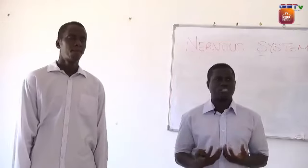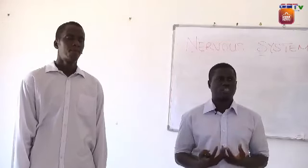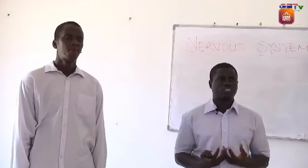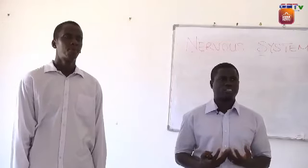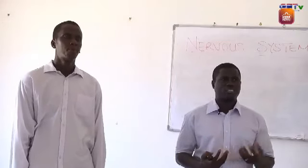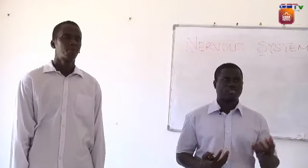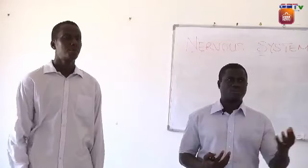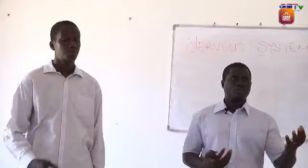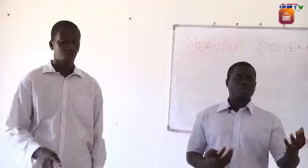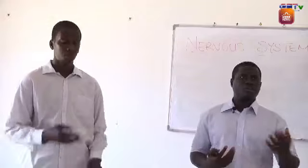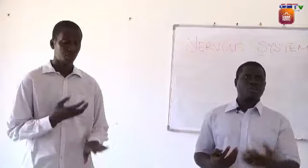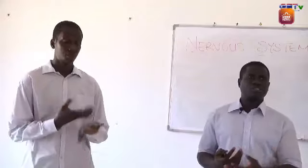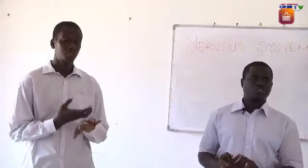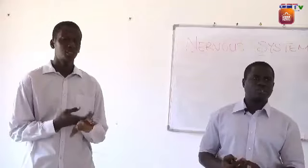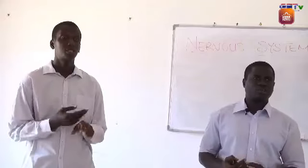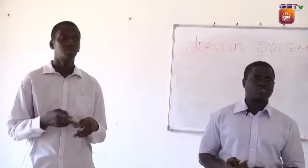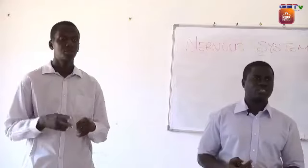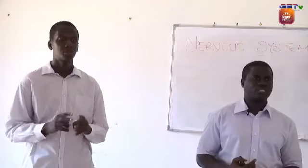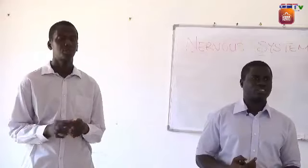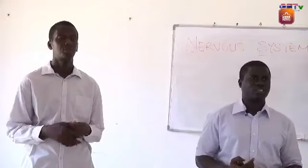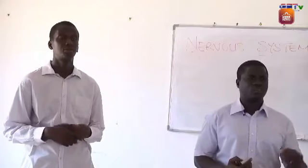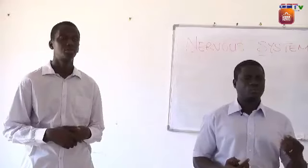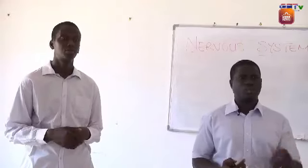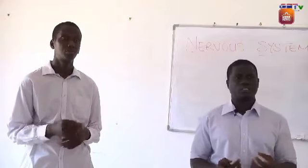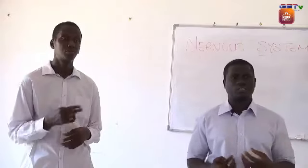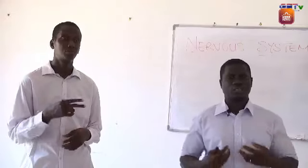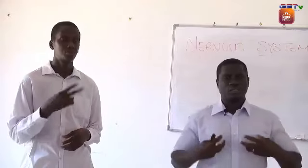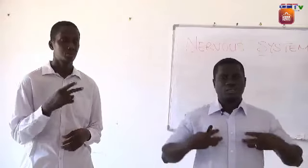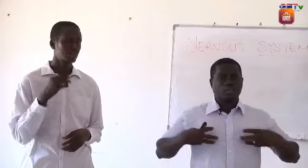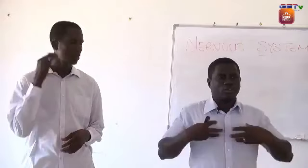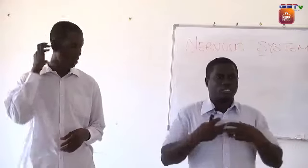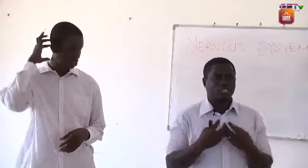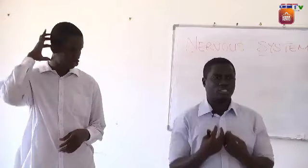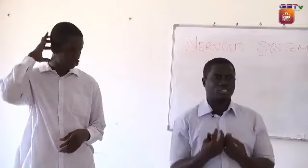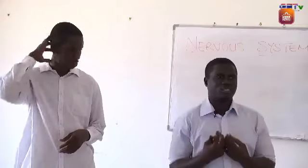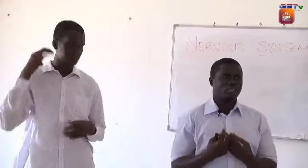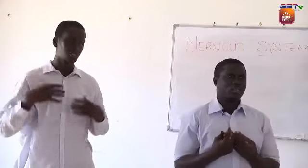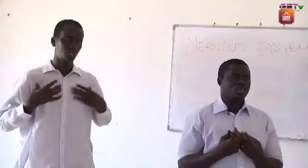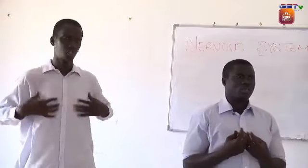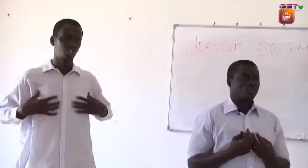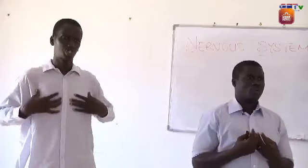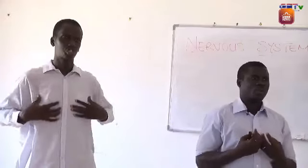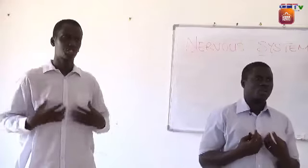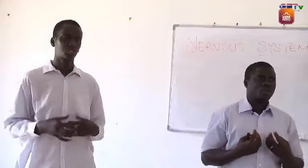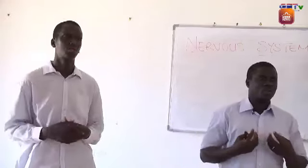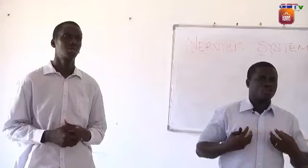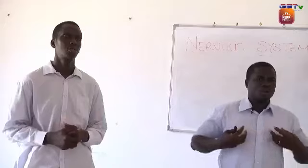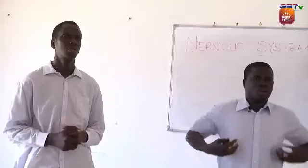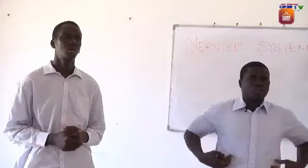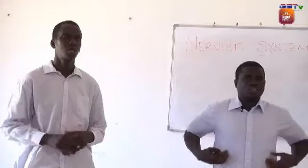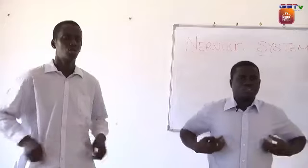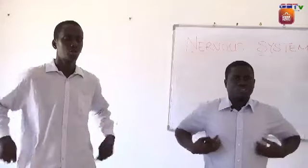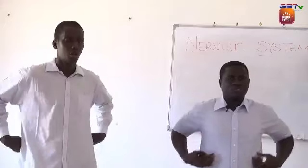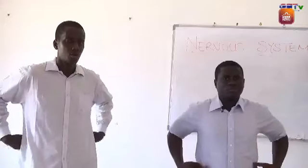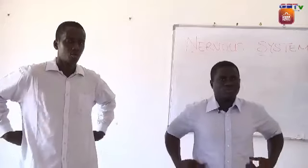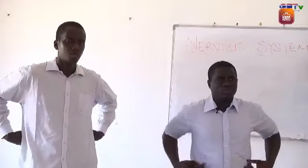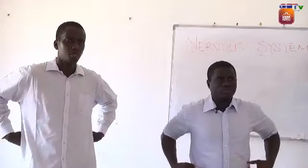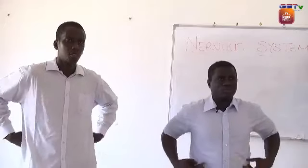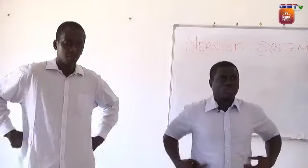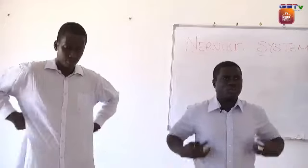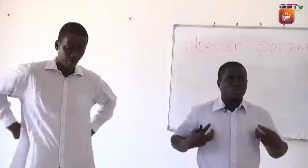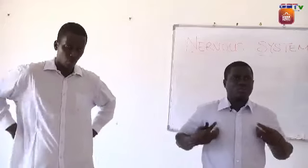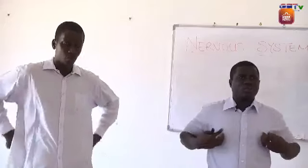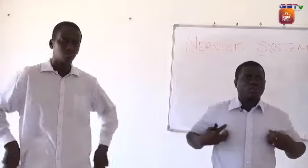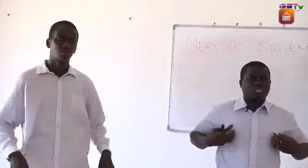region. So like for instance, if you talk about, when we were talking about the skeletal system, we mentioned some of these things, the thorax around the